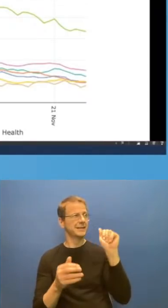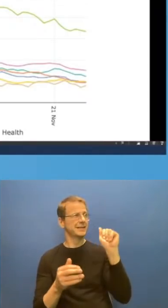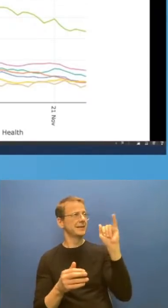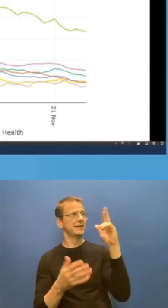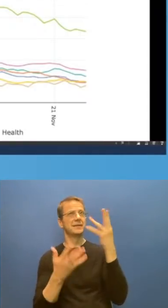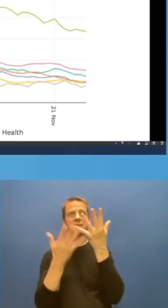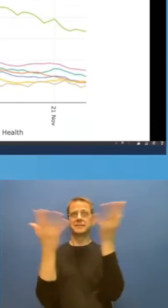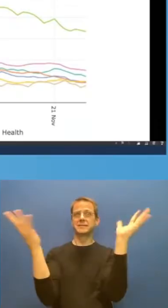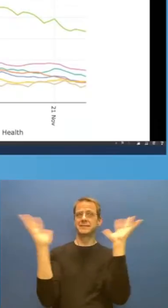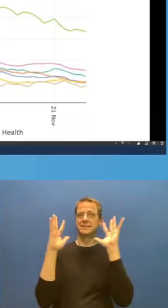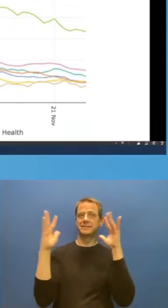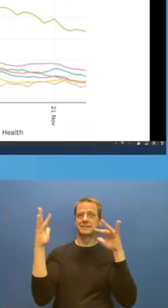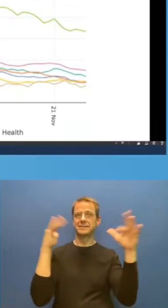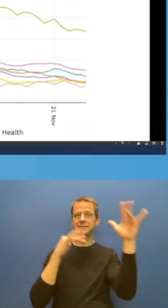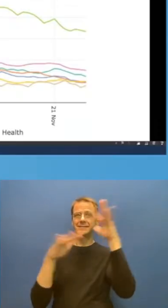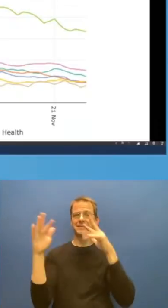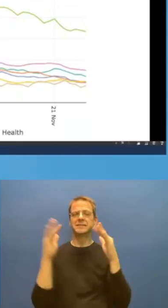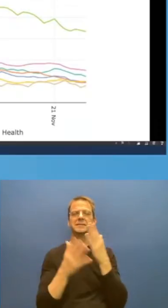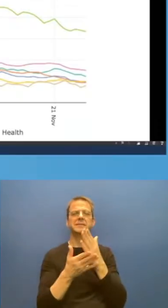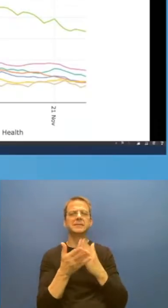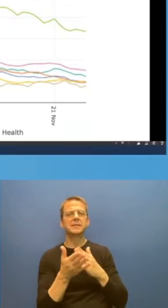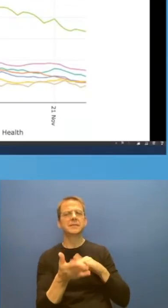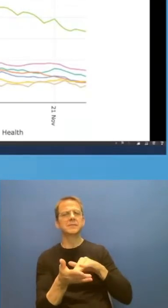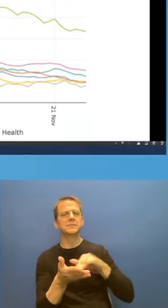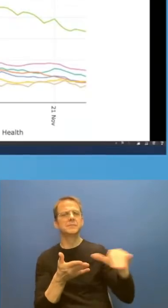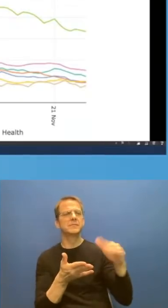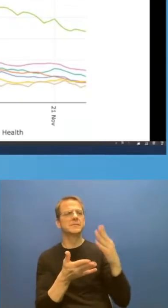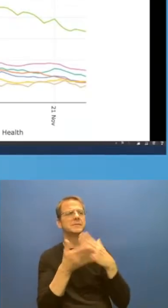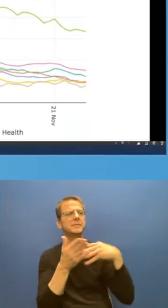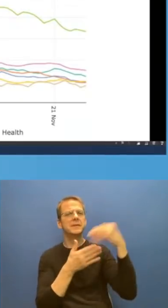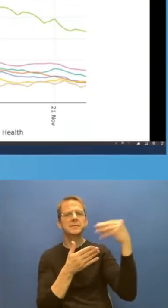You know, if we got rid of all of those exemptions, the kids